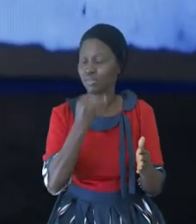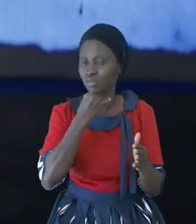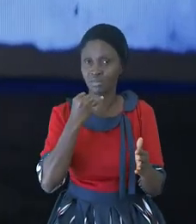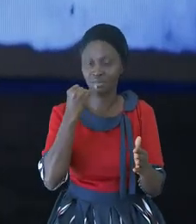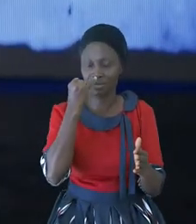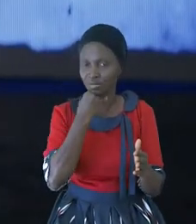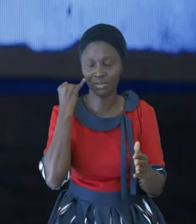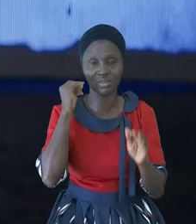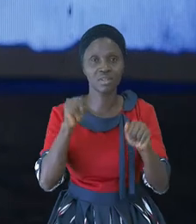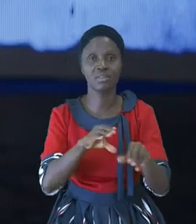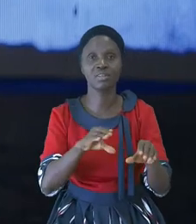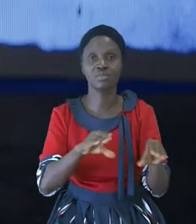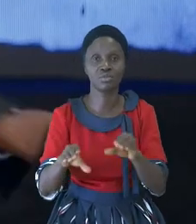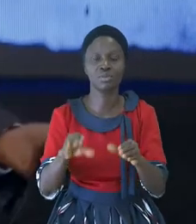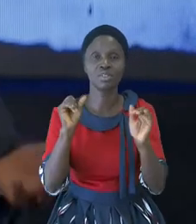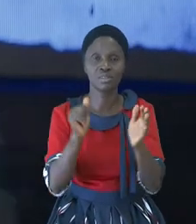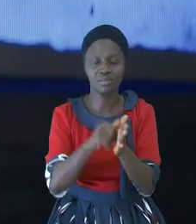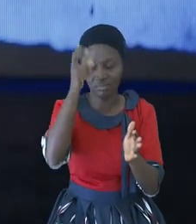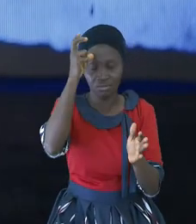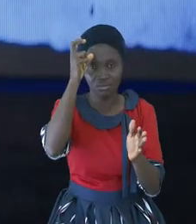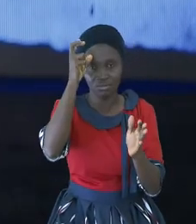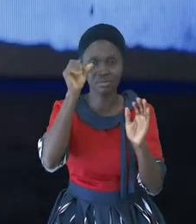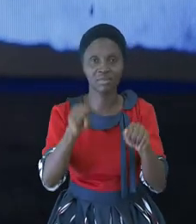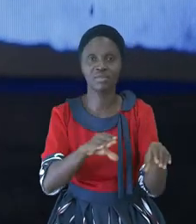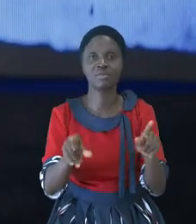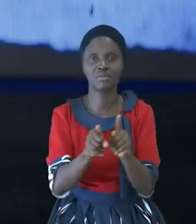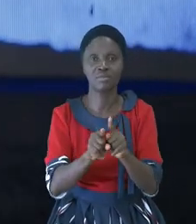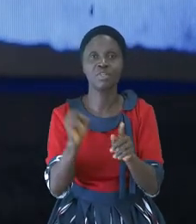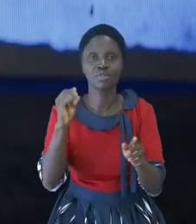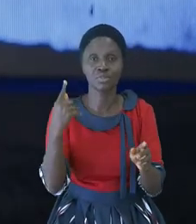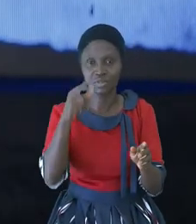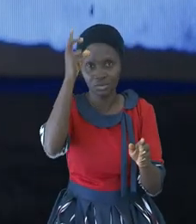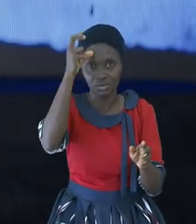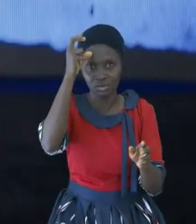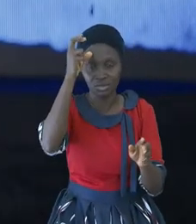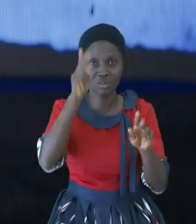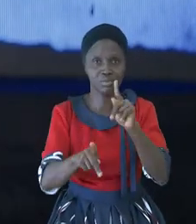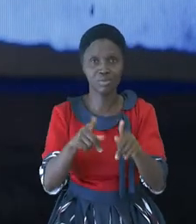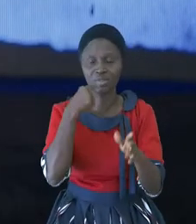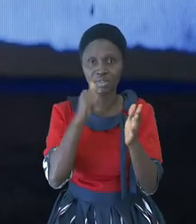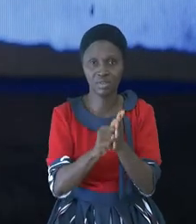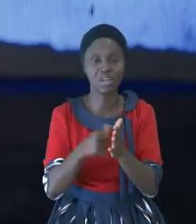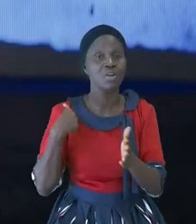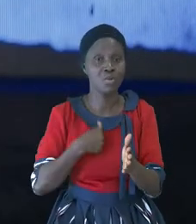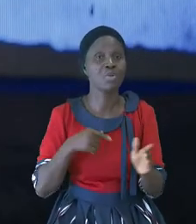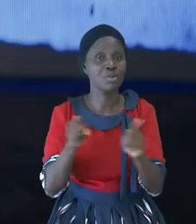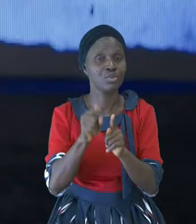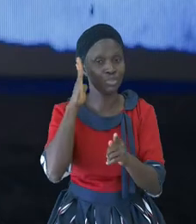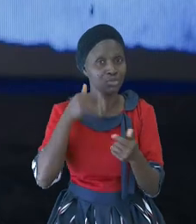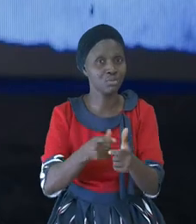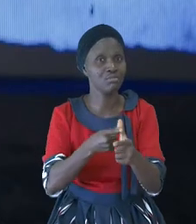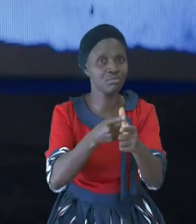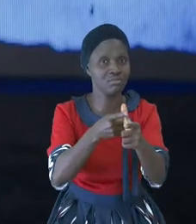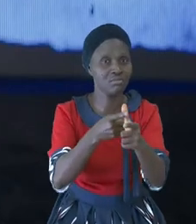also. It's only when you have the rod. And so the Egyptians said, pursue. And they pursued. And when they came to